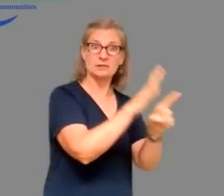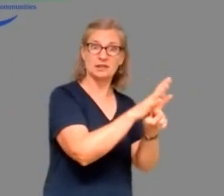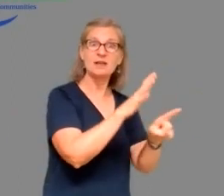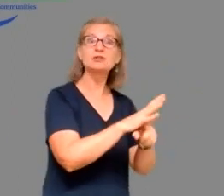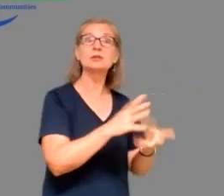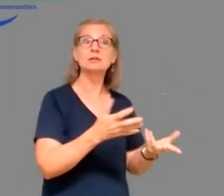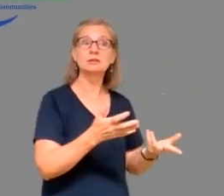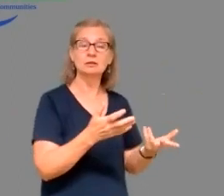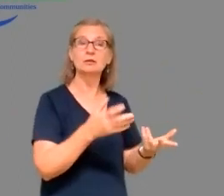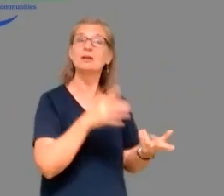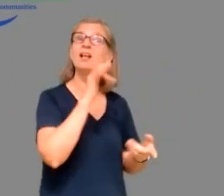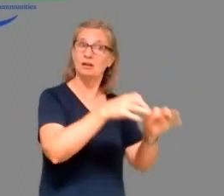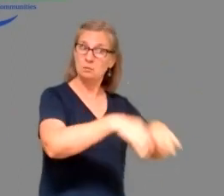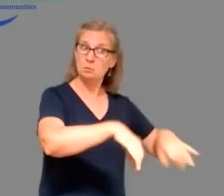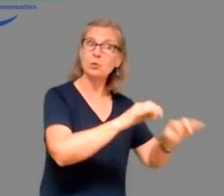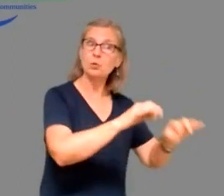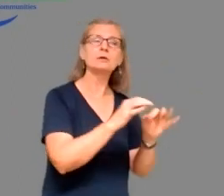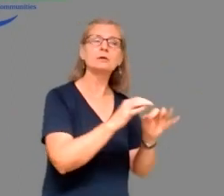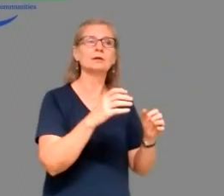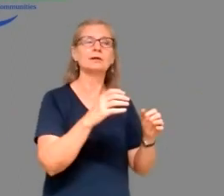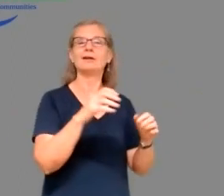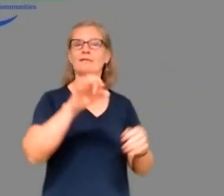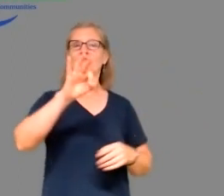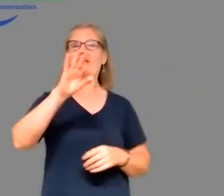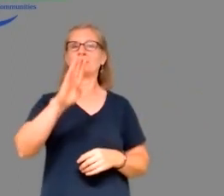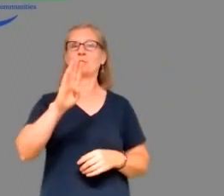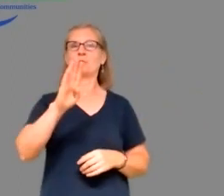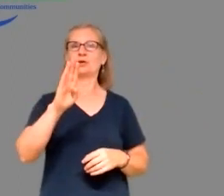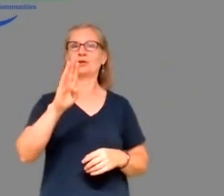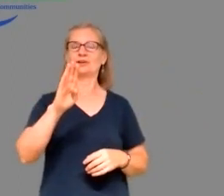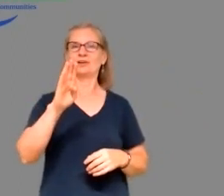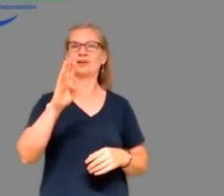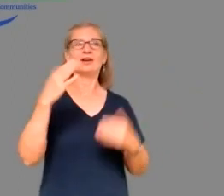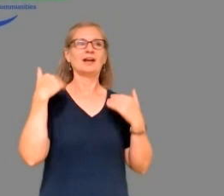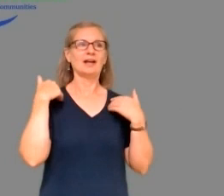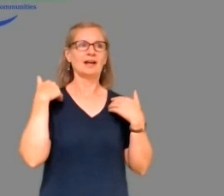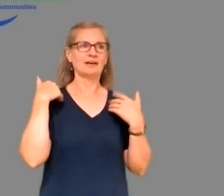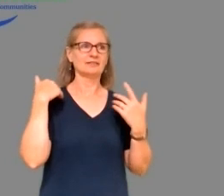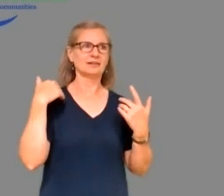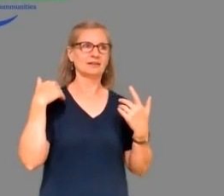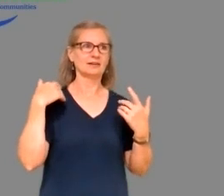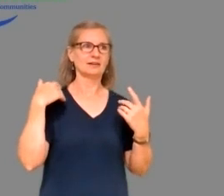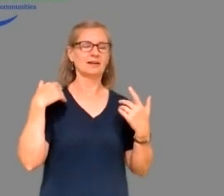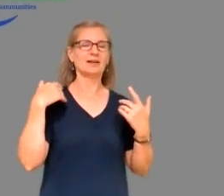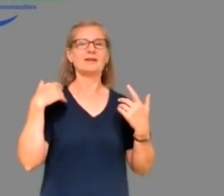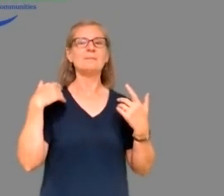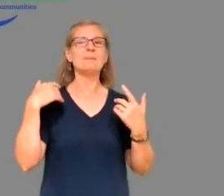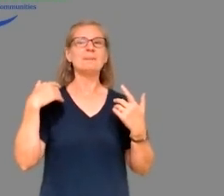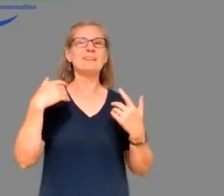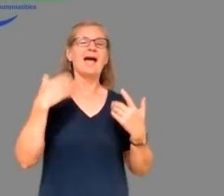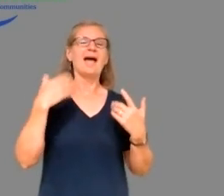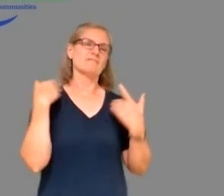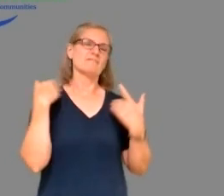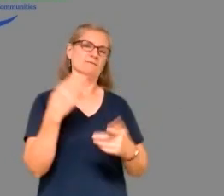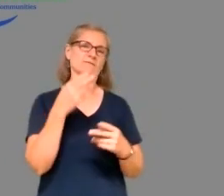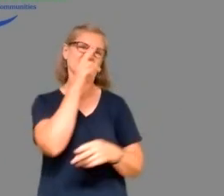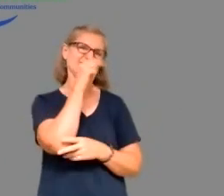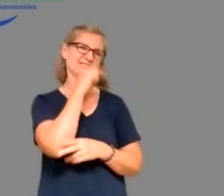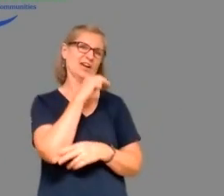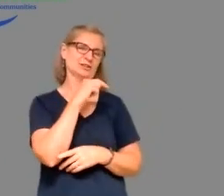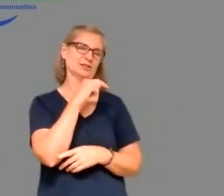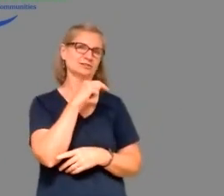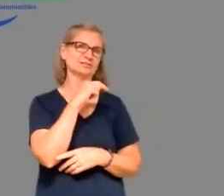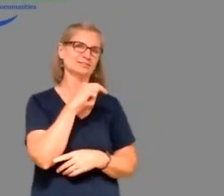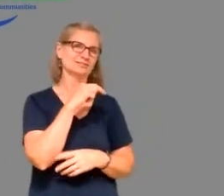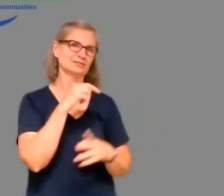two reasons that COVID-19 spreads. Number one is population density. Number two is population density.